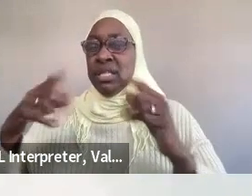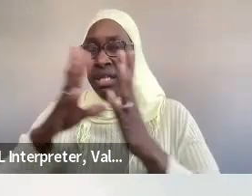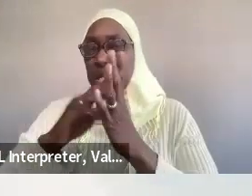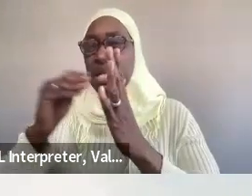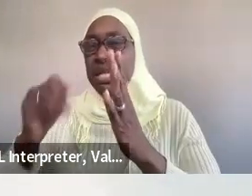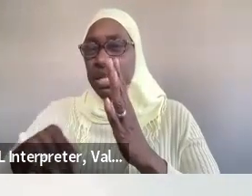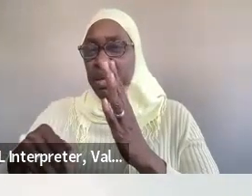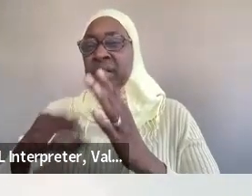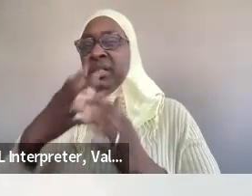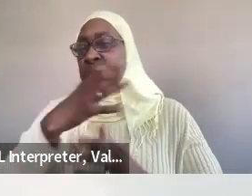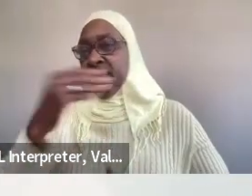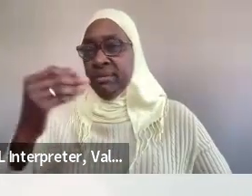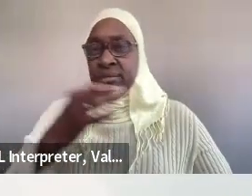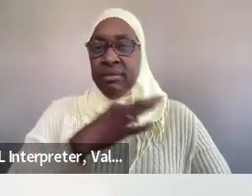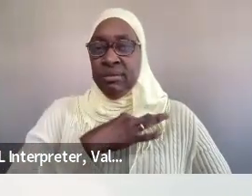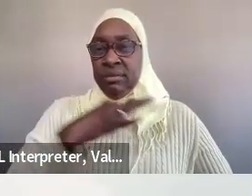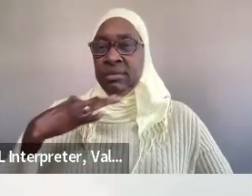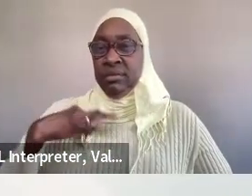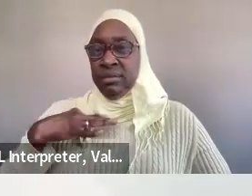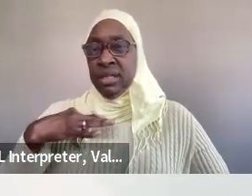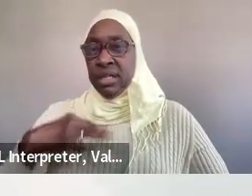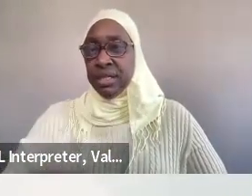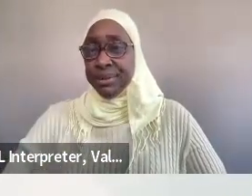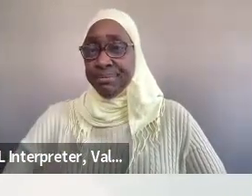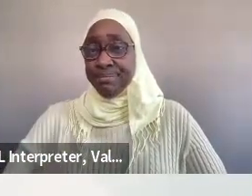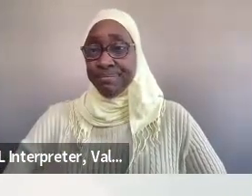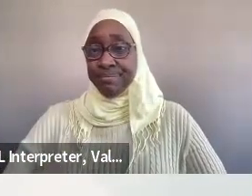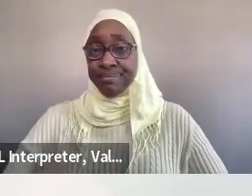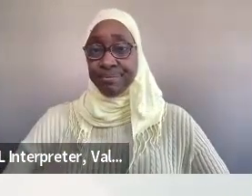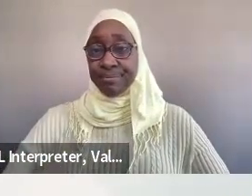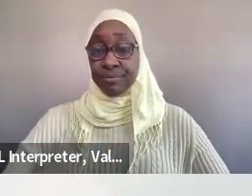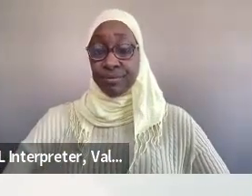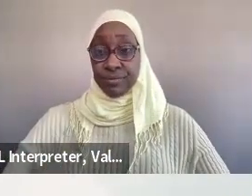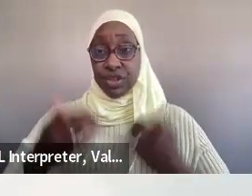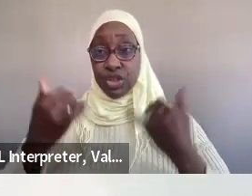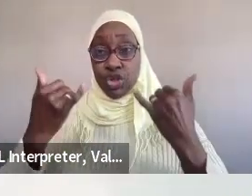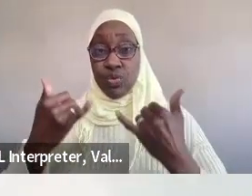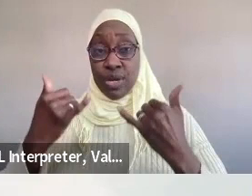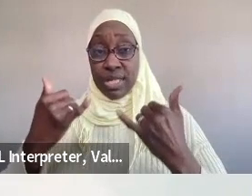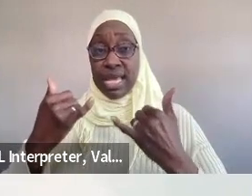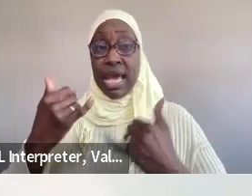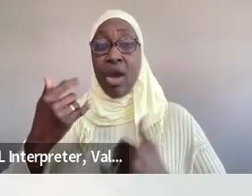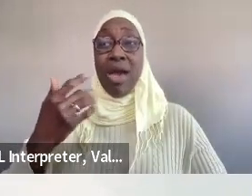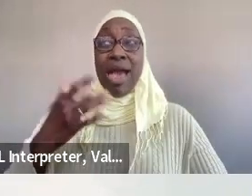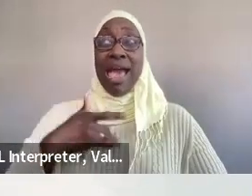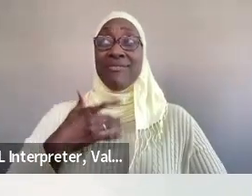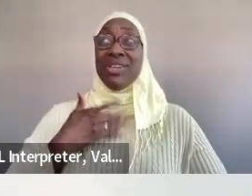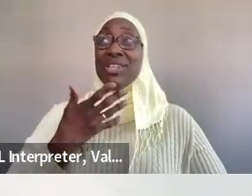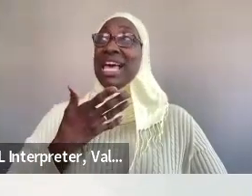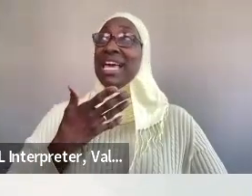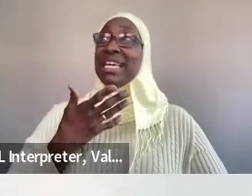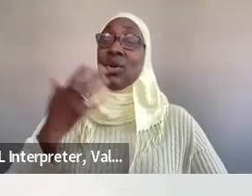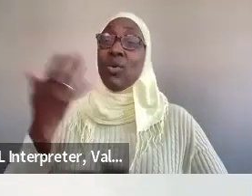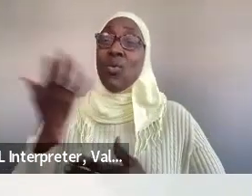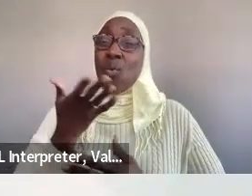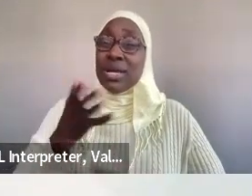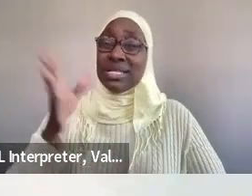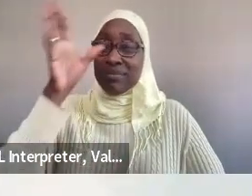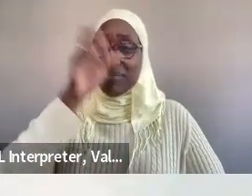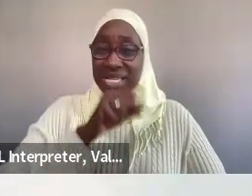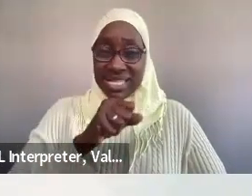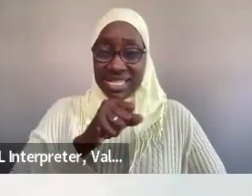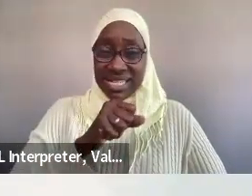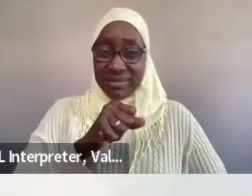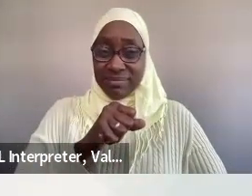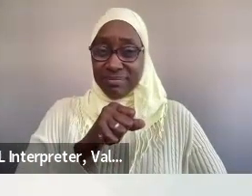members. So the current gap, what I feel in our Northeastern University is to not knowing the resources we have. We